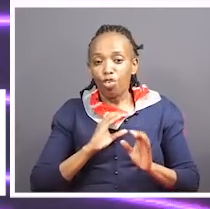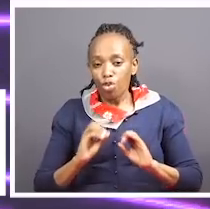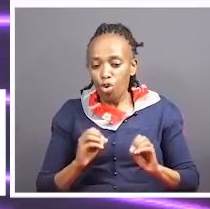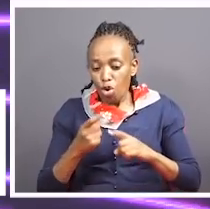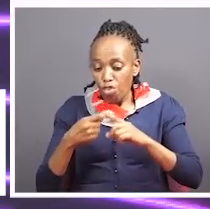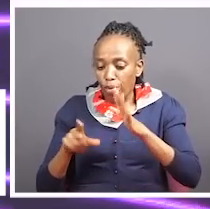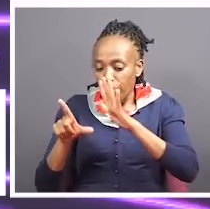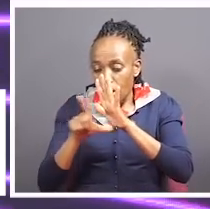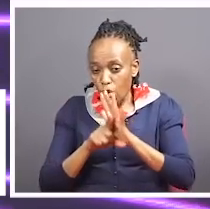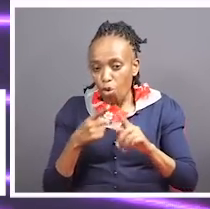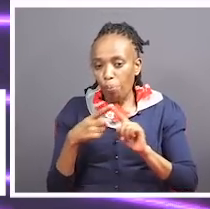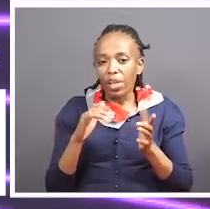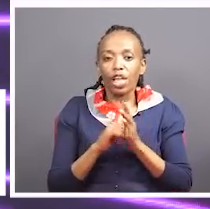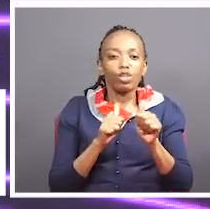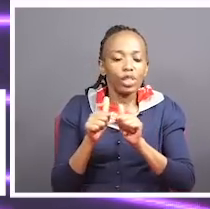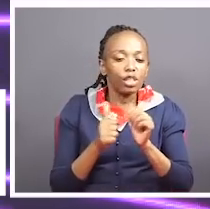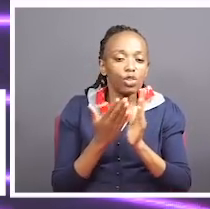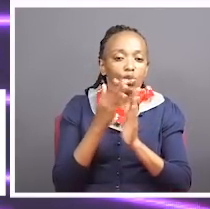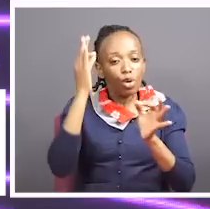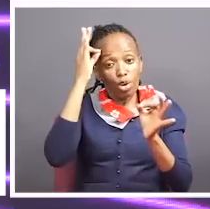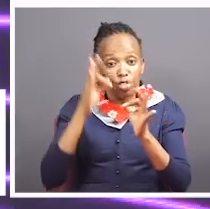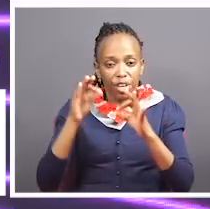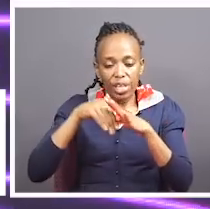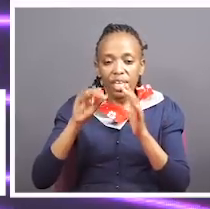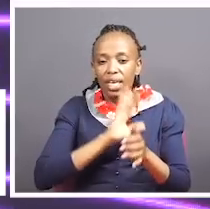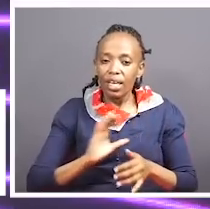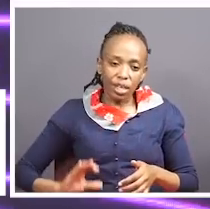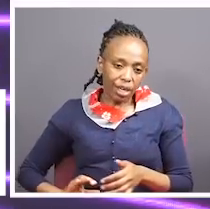from the law, but that which is through faith